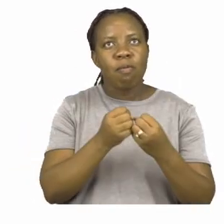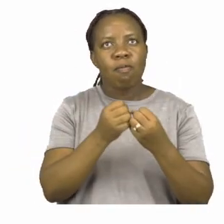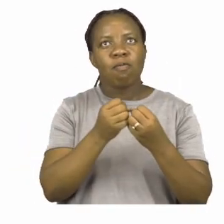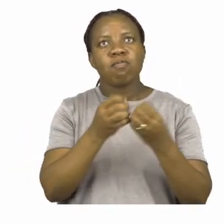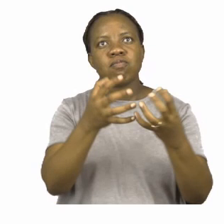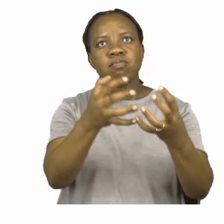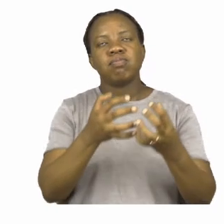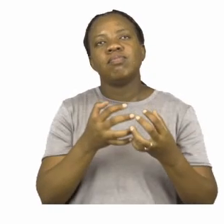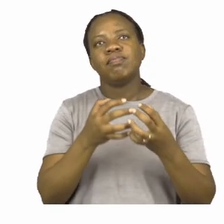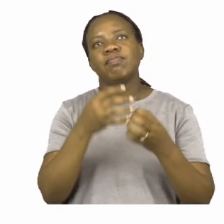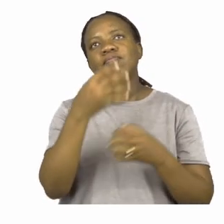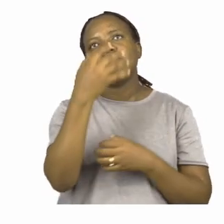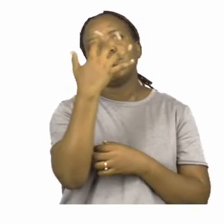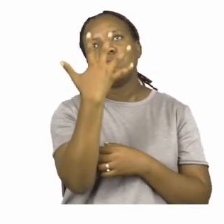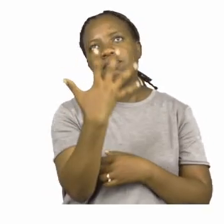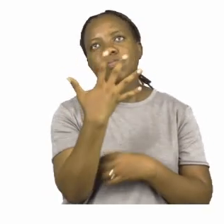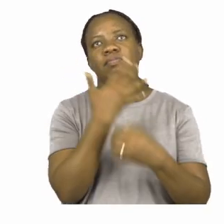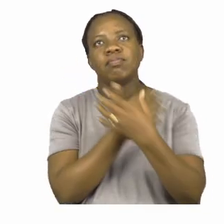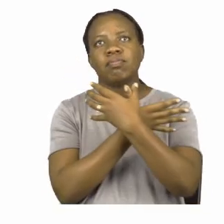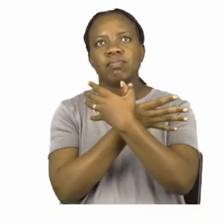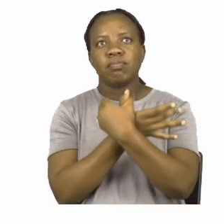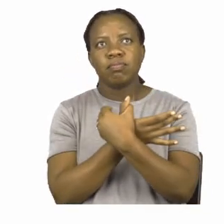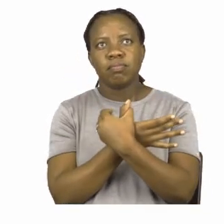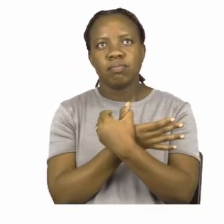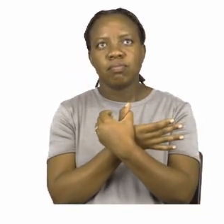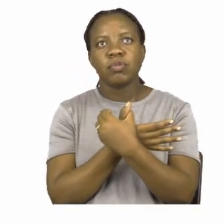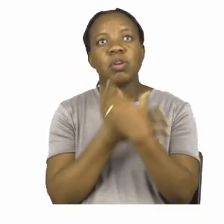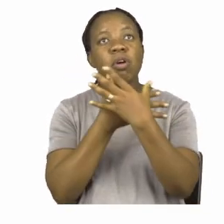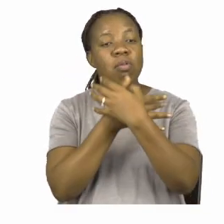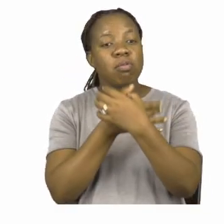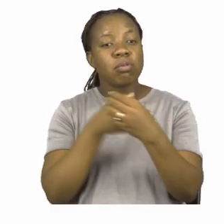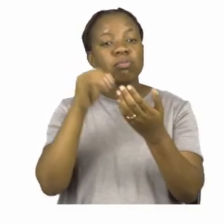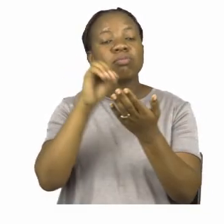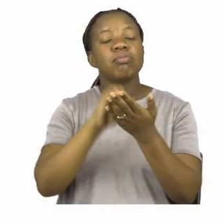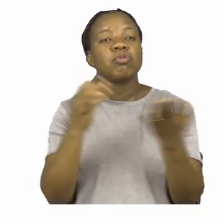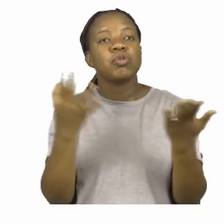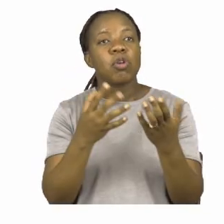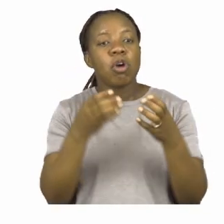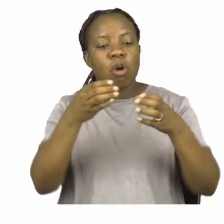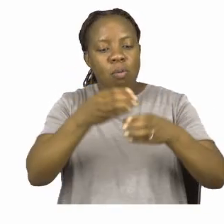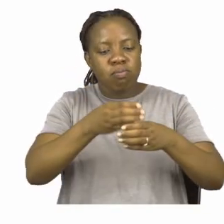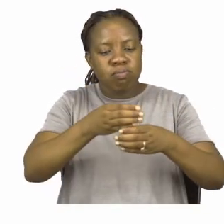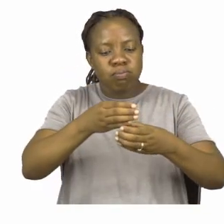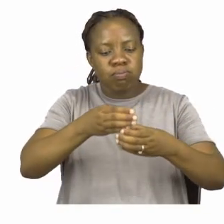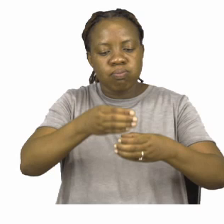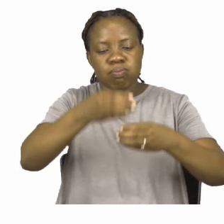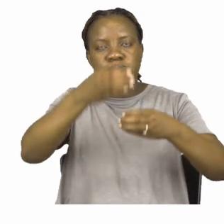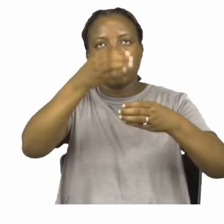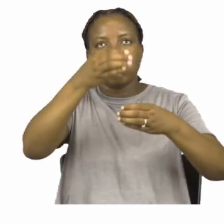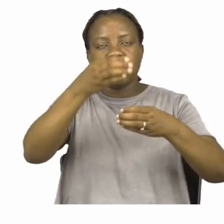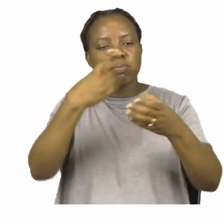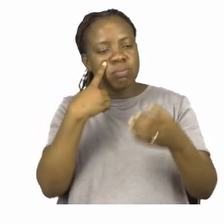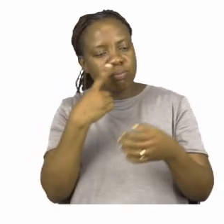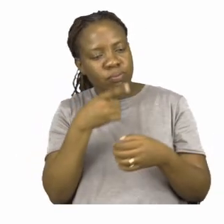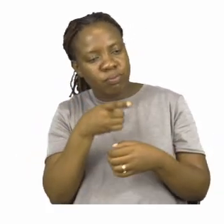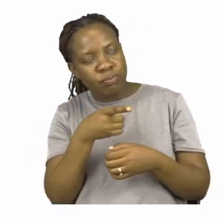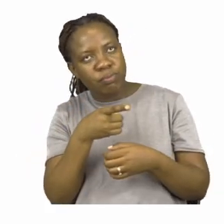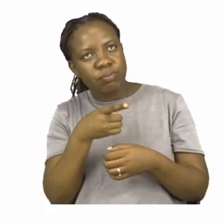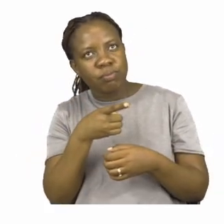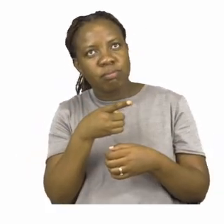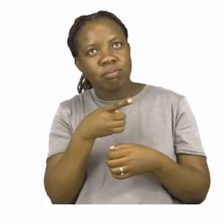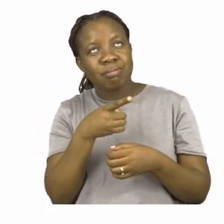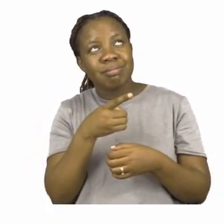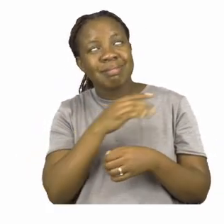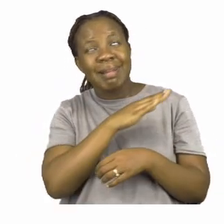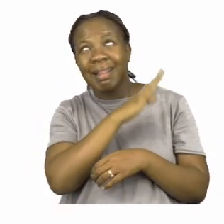butterflies. We put the butterflies in a jar so we could look at them. At the end of the